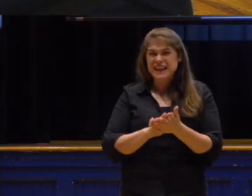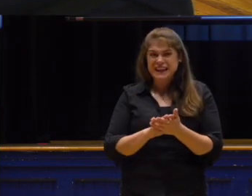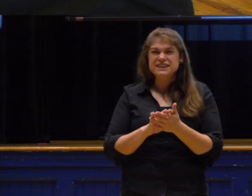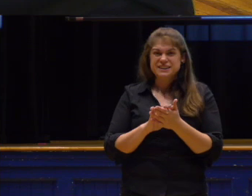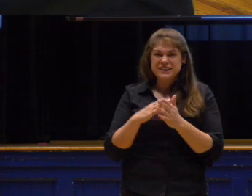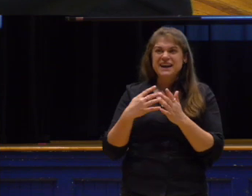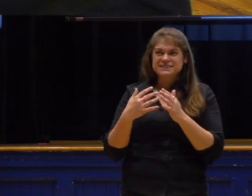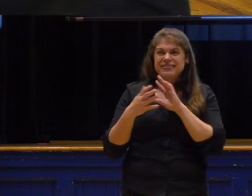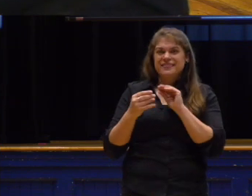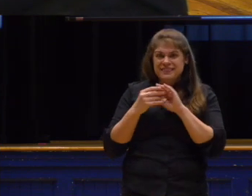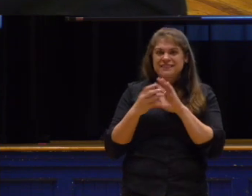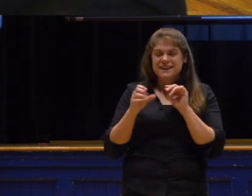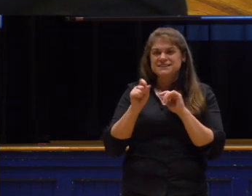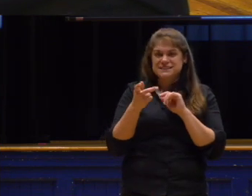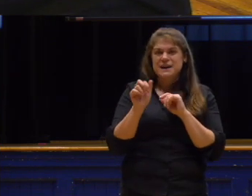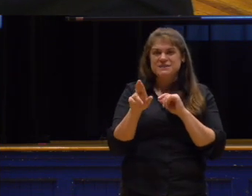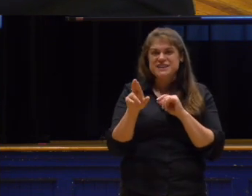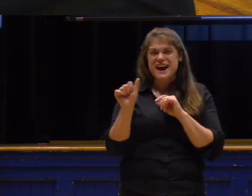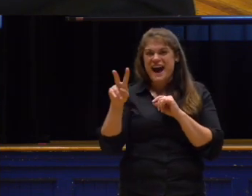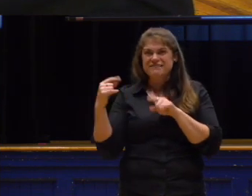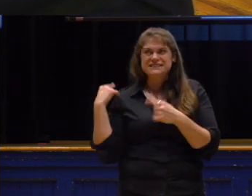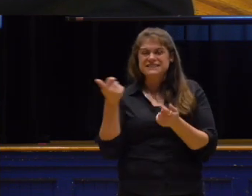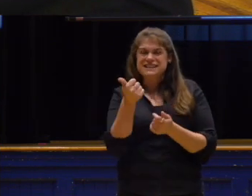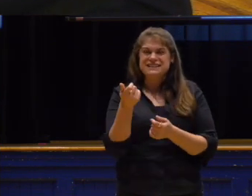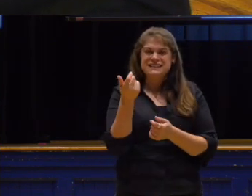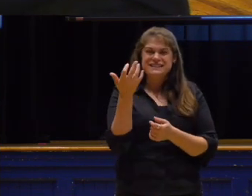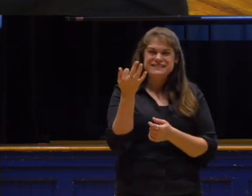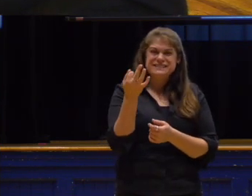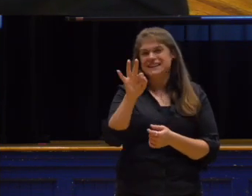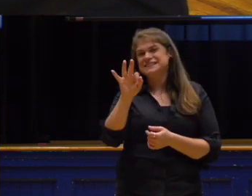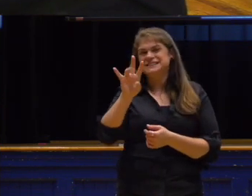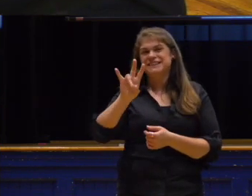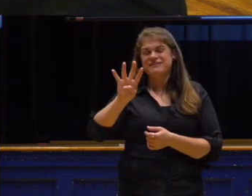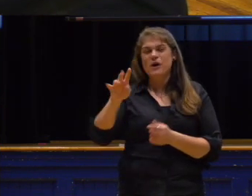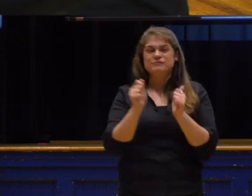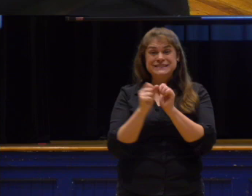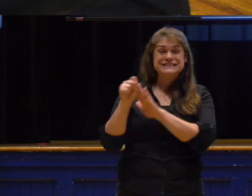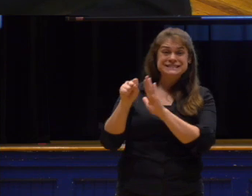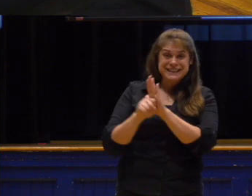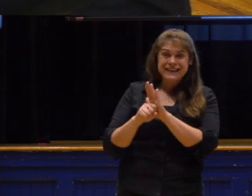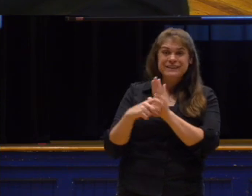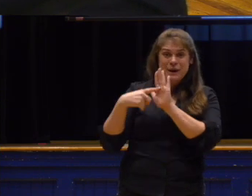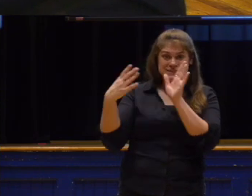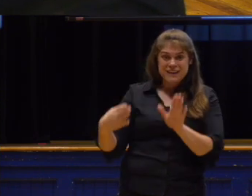about Sumner Avenue since 1974, when our state representative,